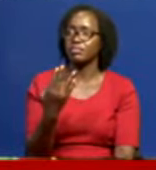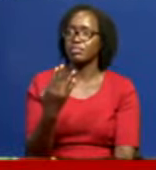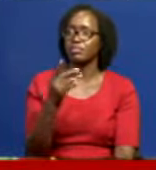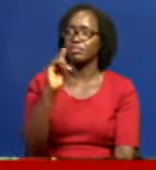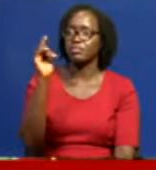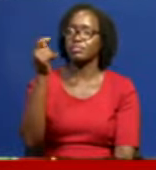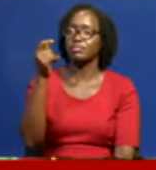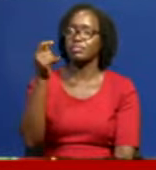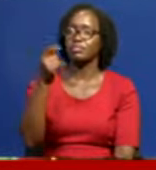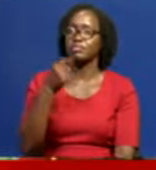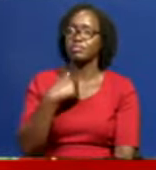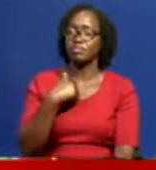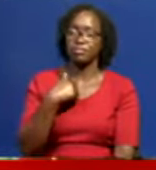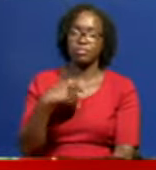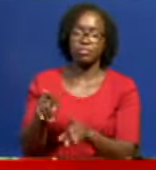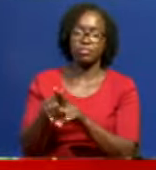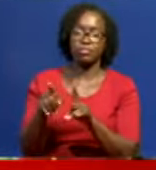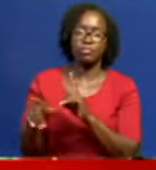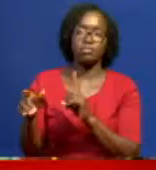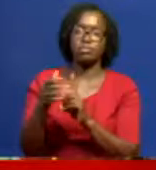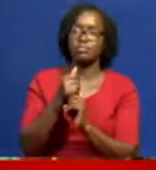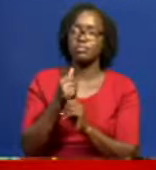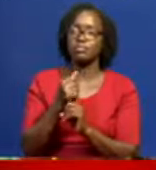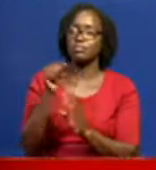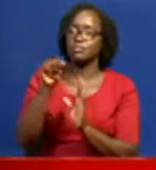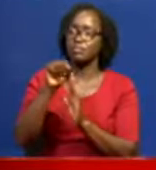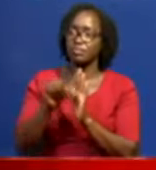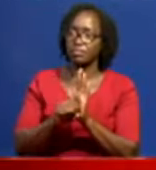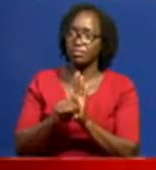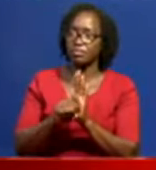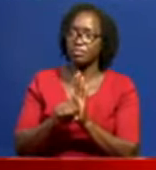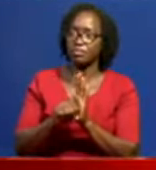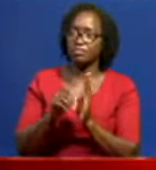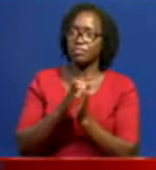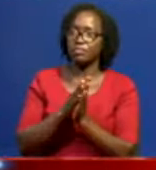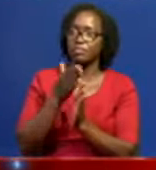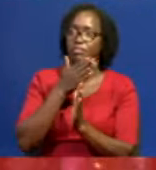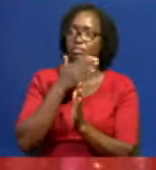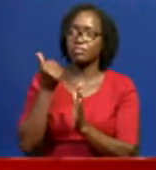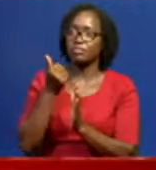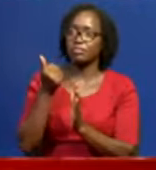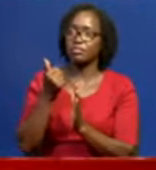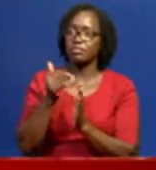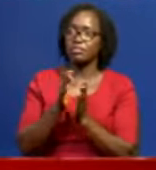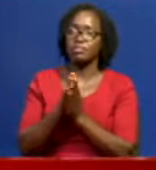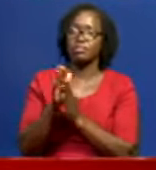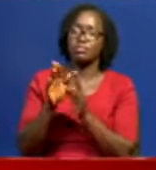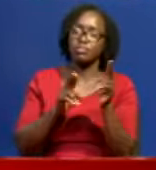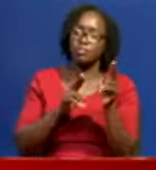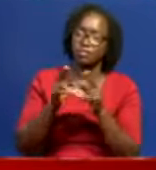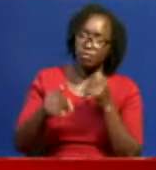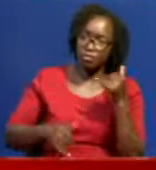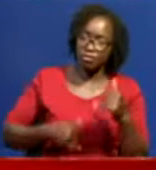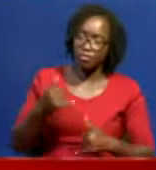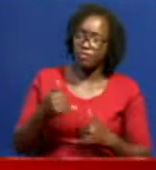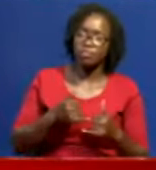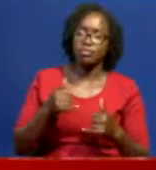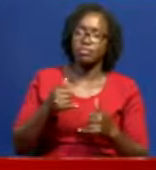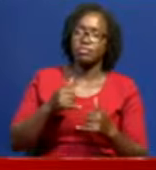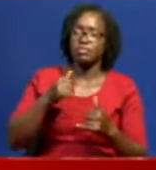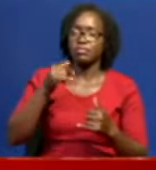Kenya has also achieved the status of the best adventure tourism destination in